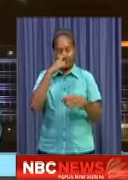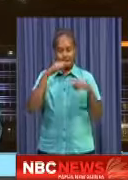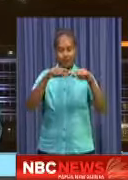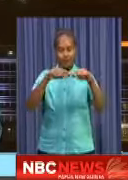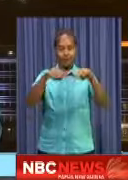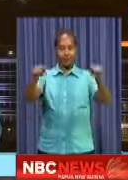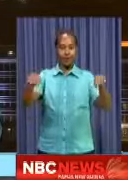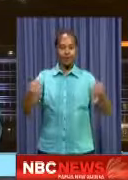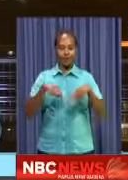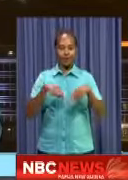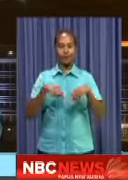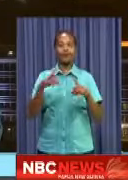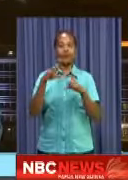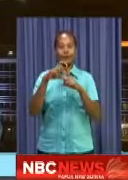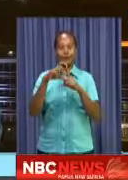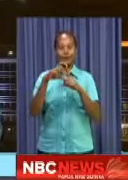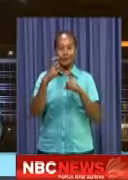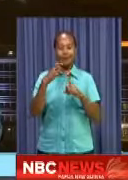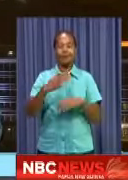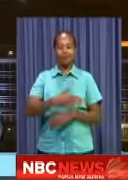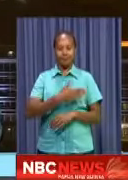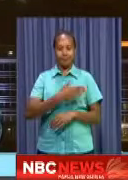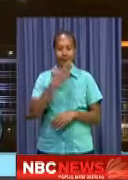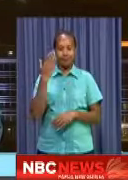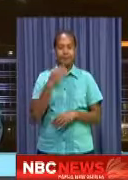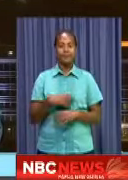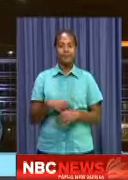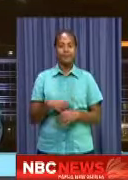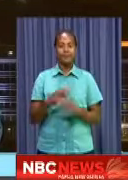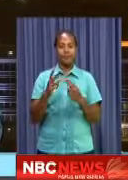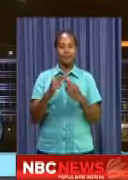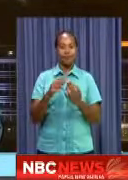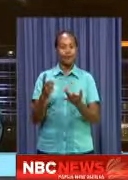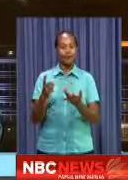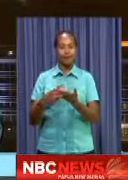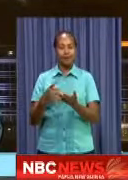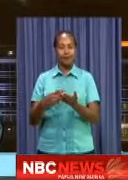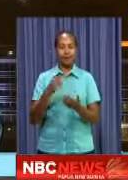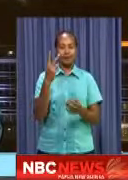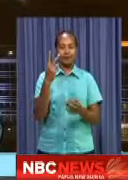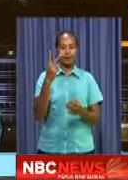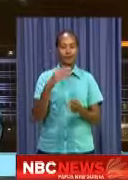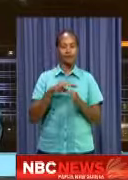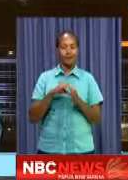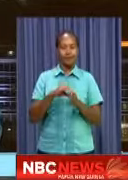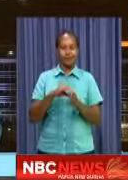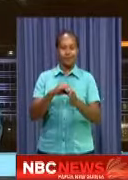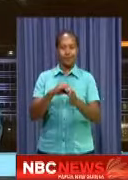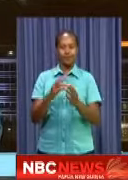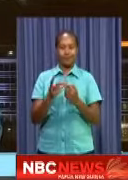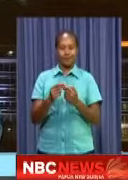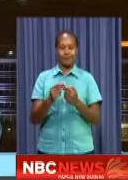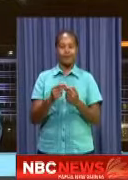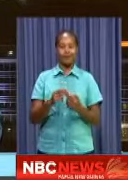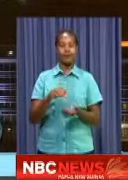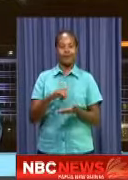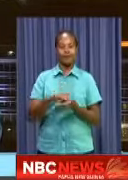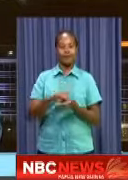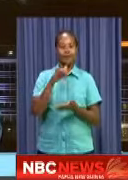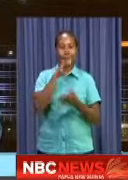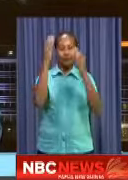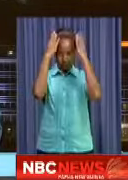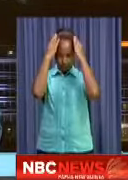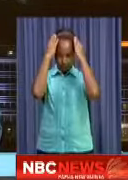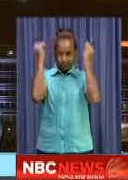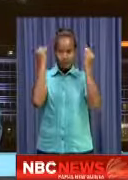Province, on Christmas Day. Mr Marrape was accompanied by the Minister for Labor and Employment, Tomat Kapili, and Transport Minister,